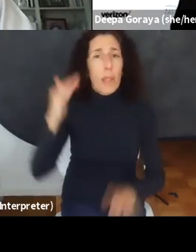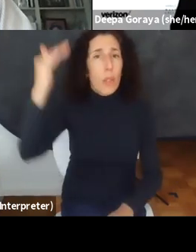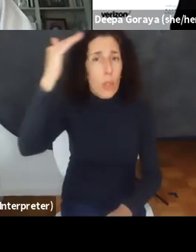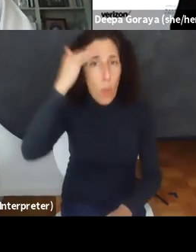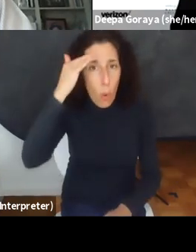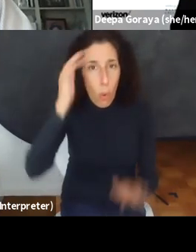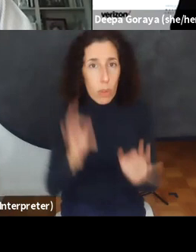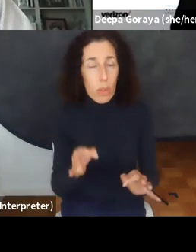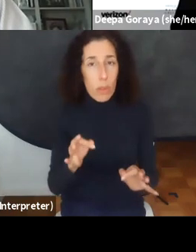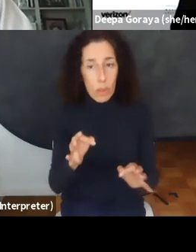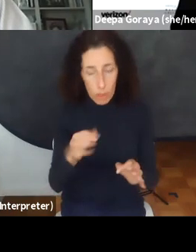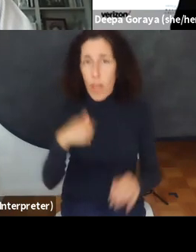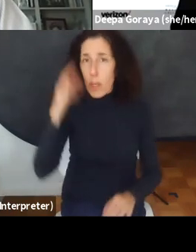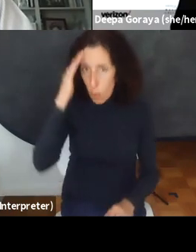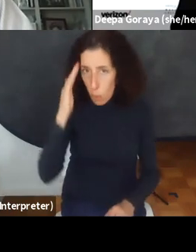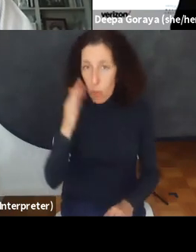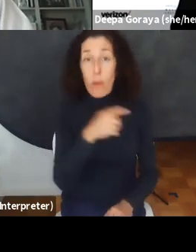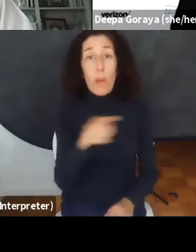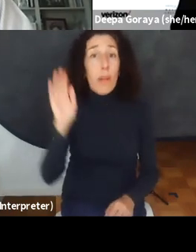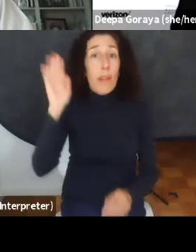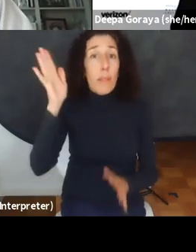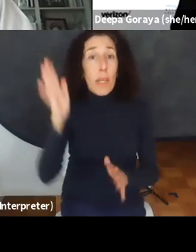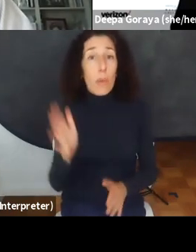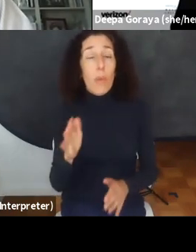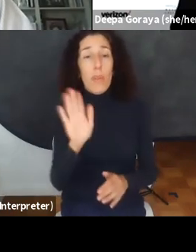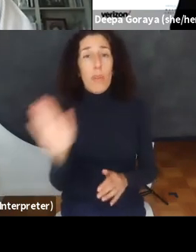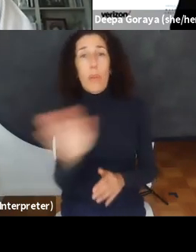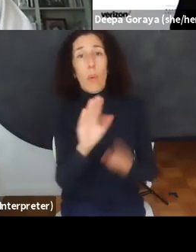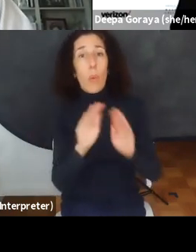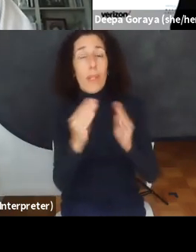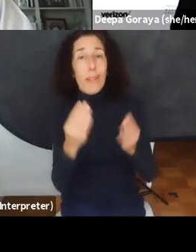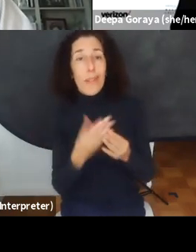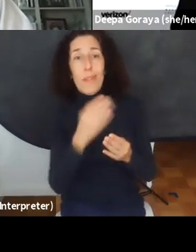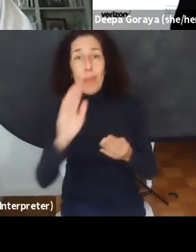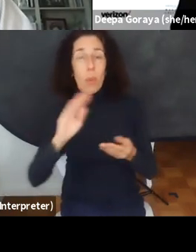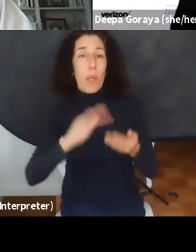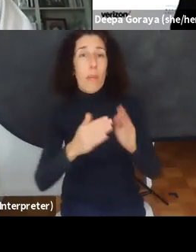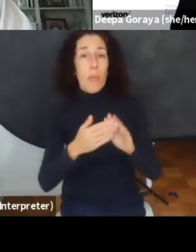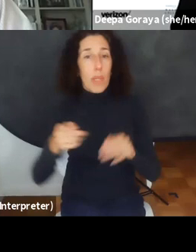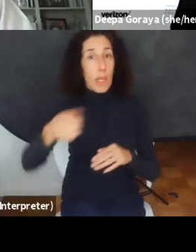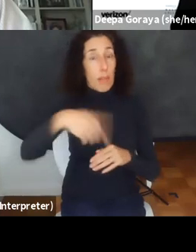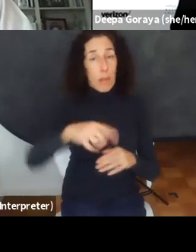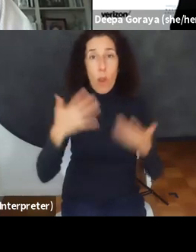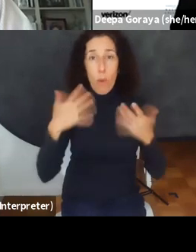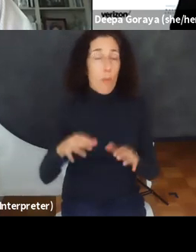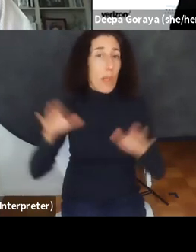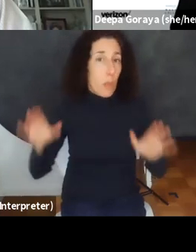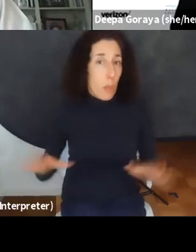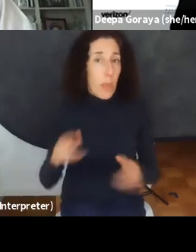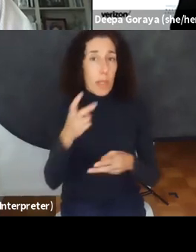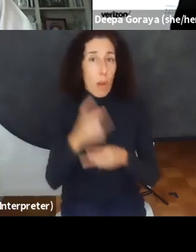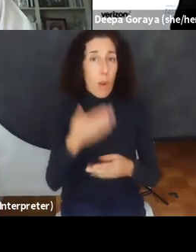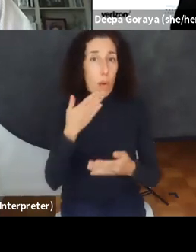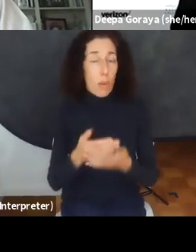the speakers and their organizations and their communities are doing this in order to